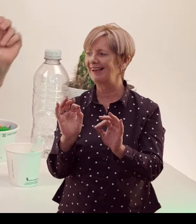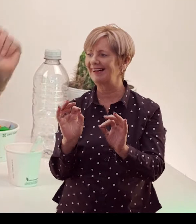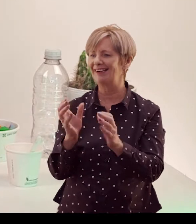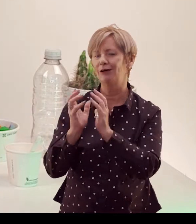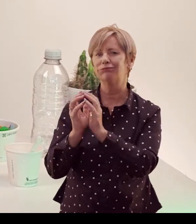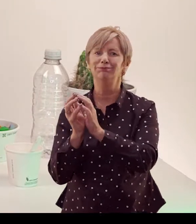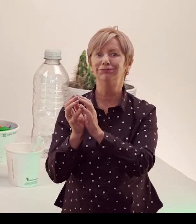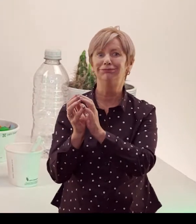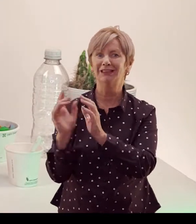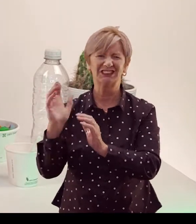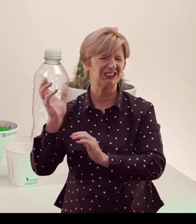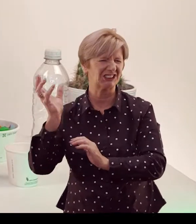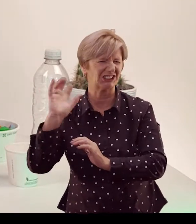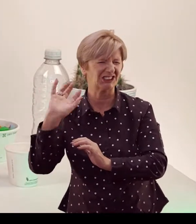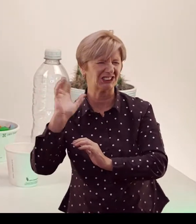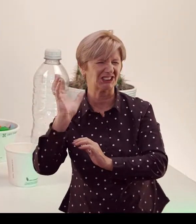shaker.